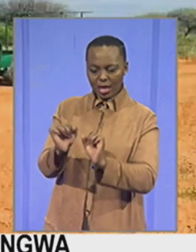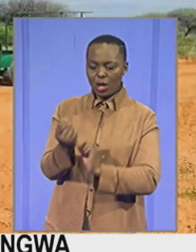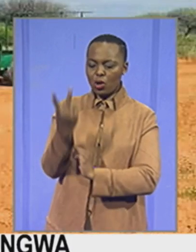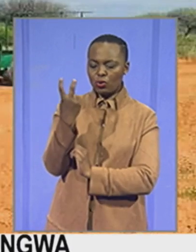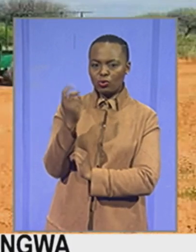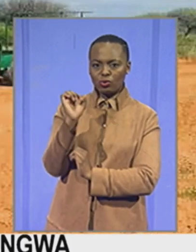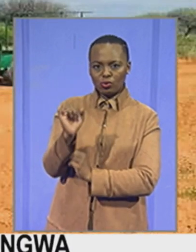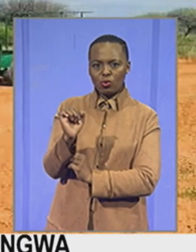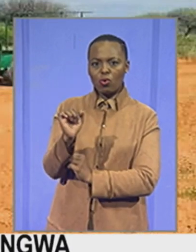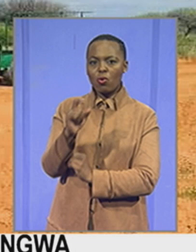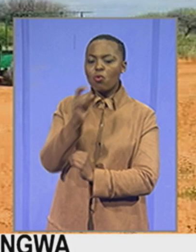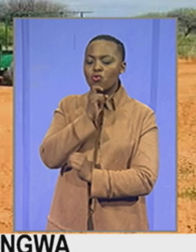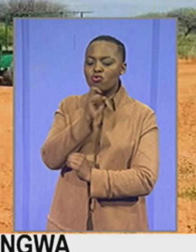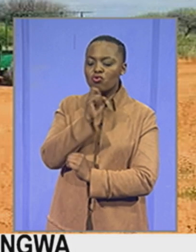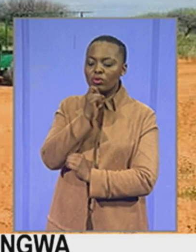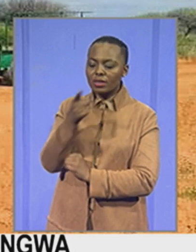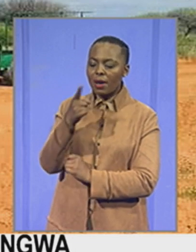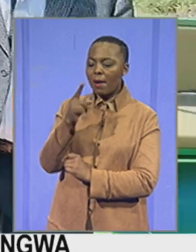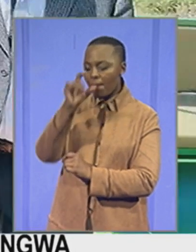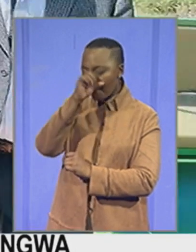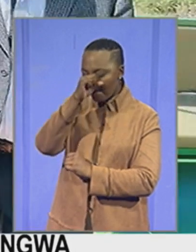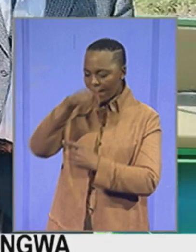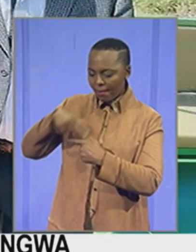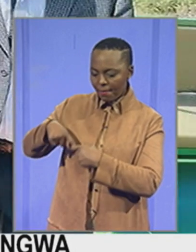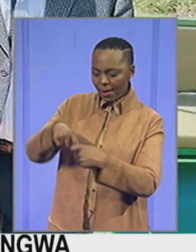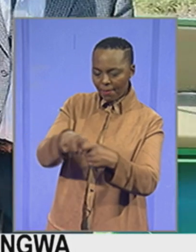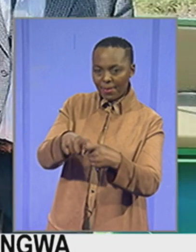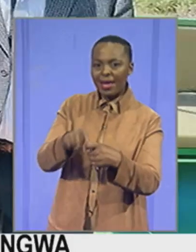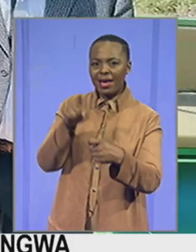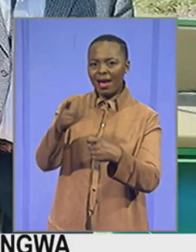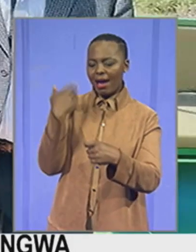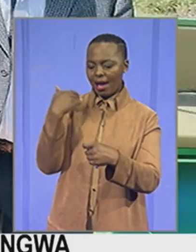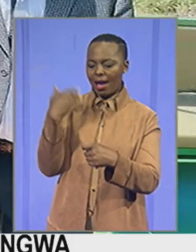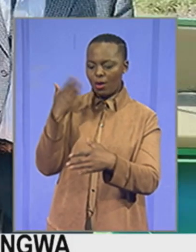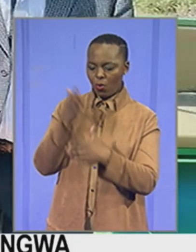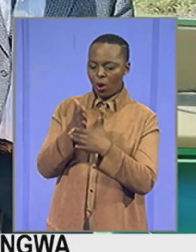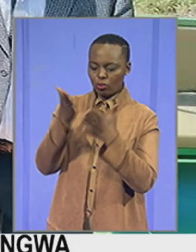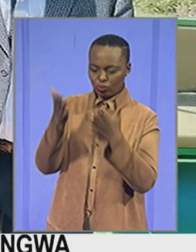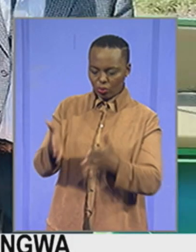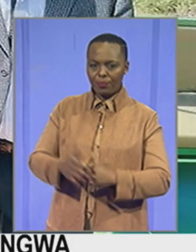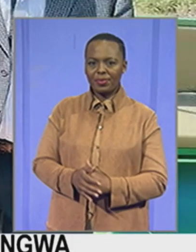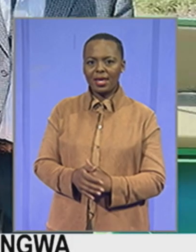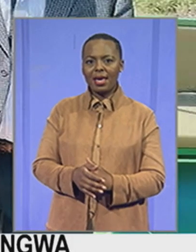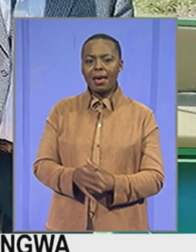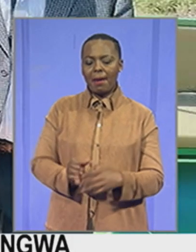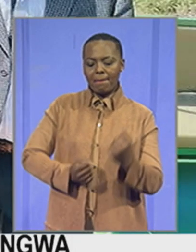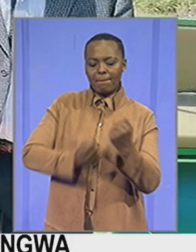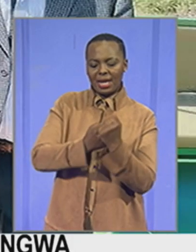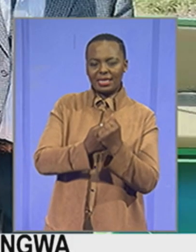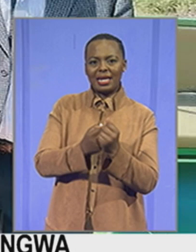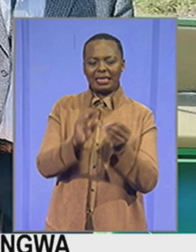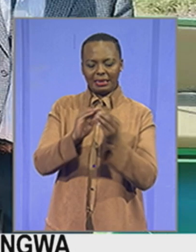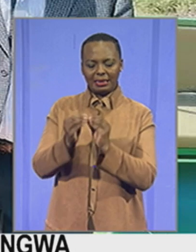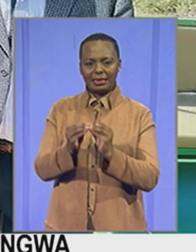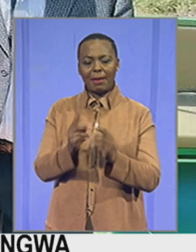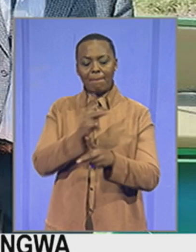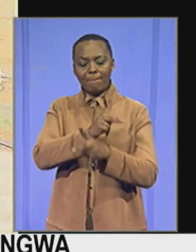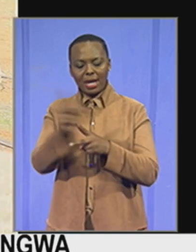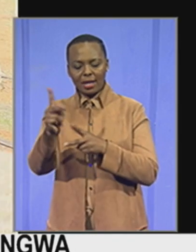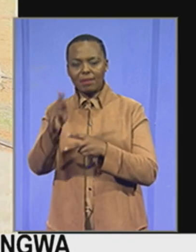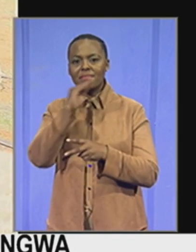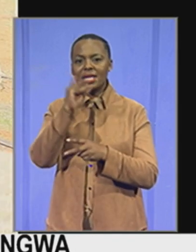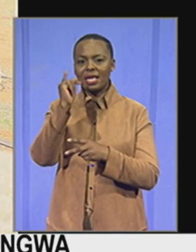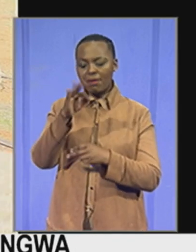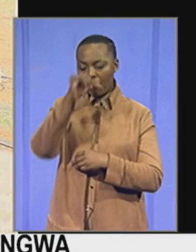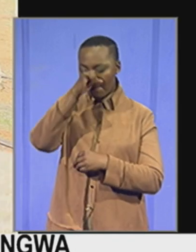di palangwa tse ke ba bangwe ba neng ba di dira. Jaanong se o se bitsa maintenance plan ke se ileng gore fa karaki